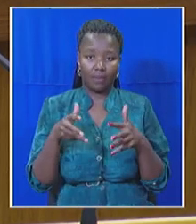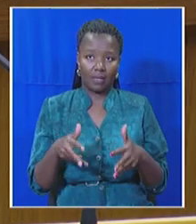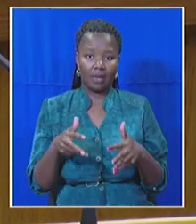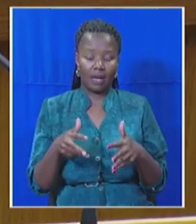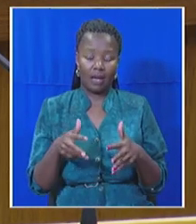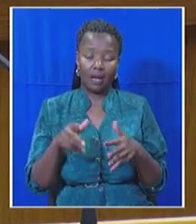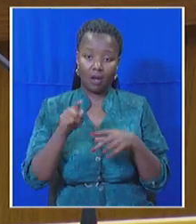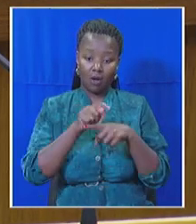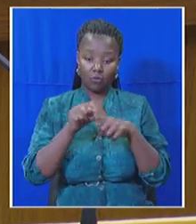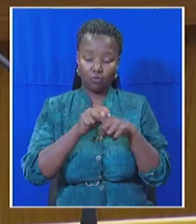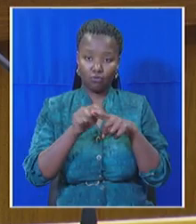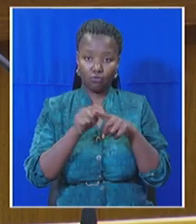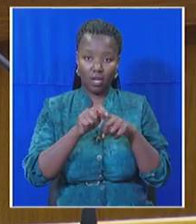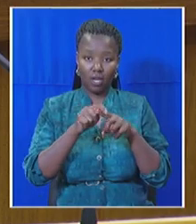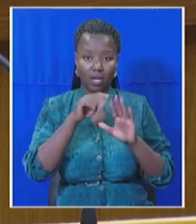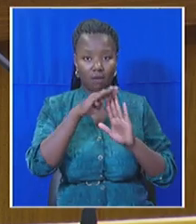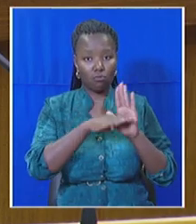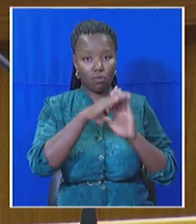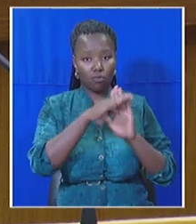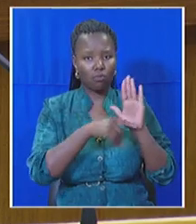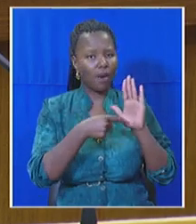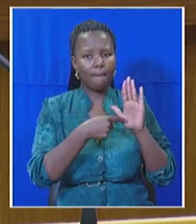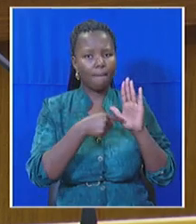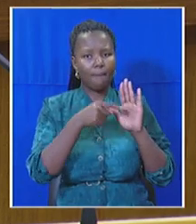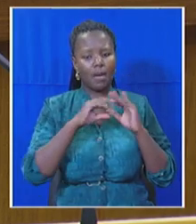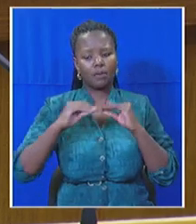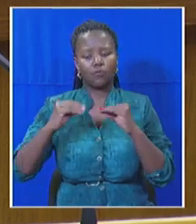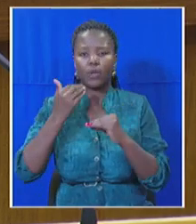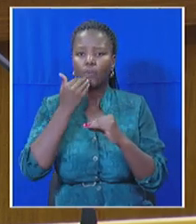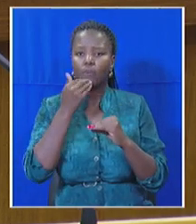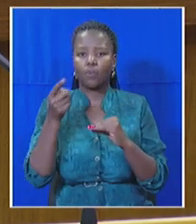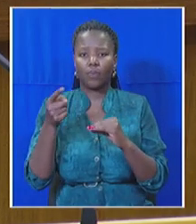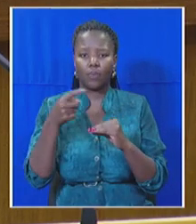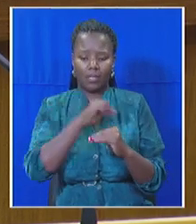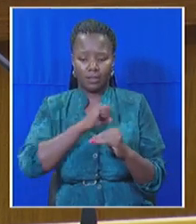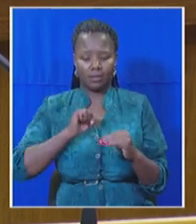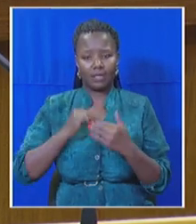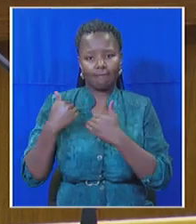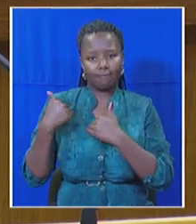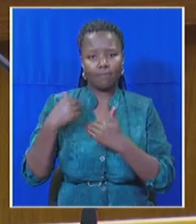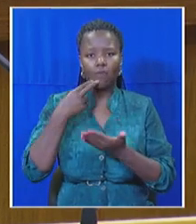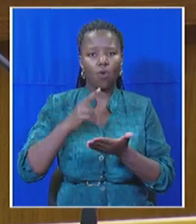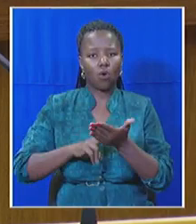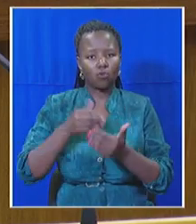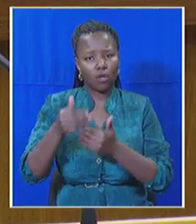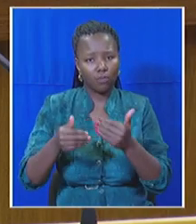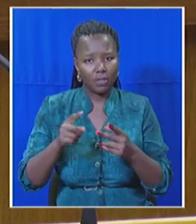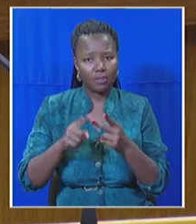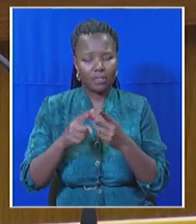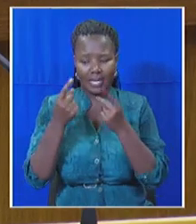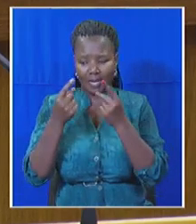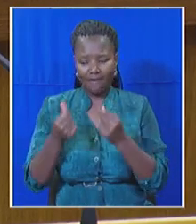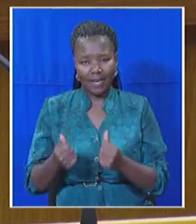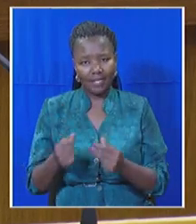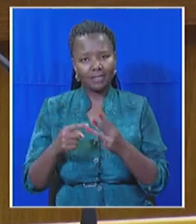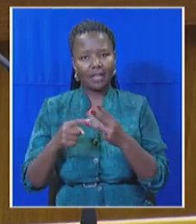programs for the officers responsible for financial statements, procurement, supply chain management, and asset management